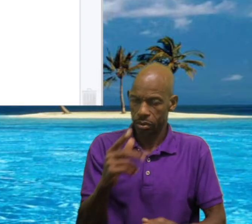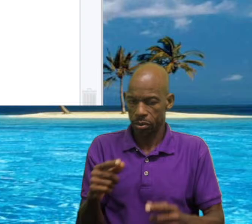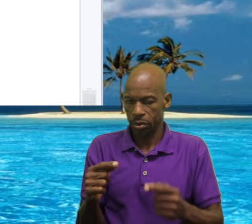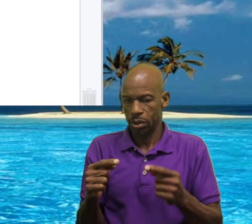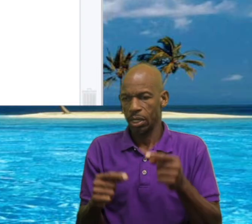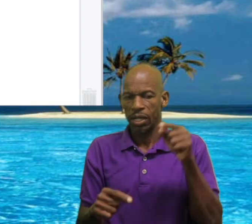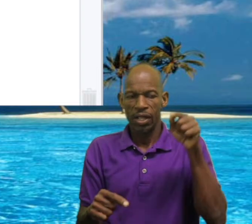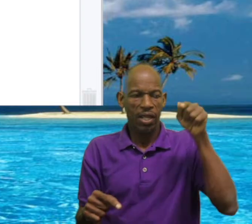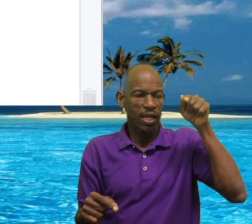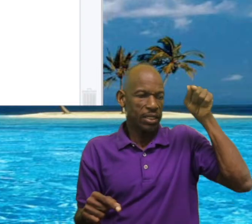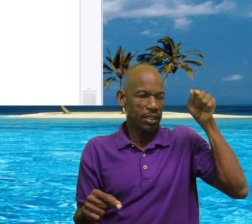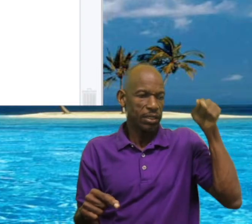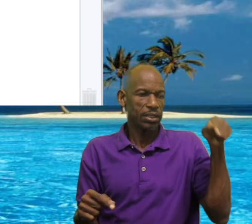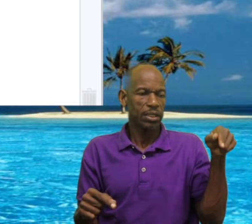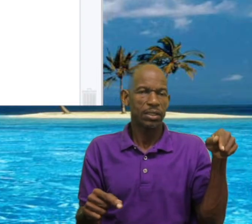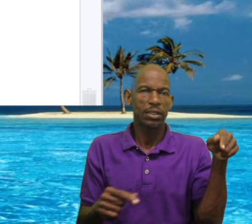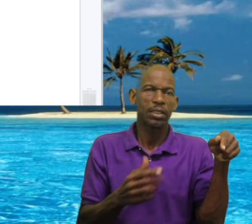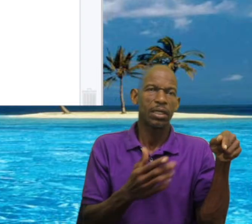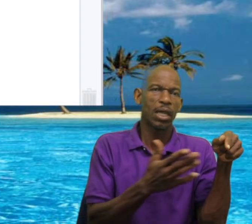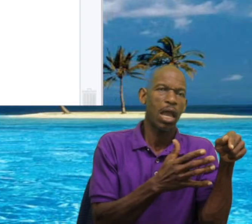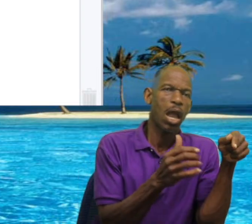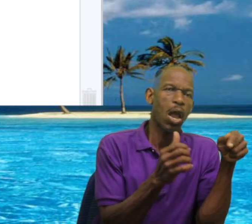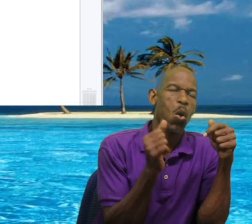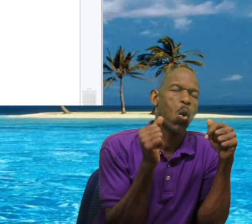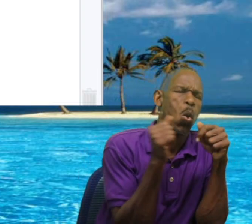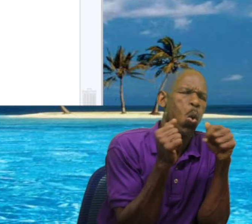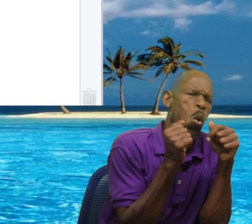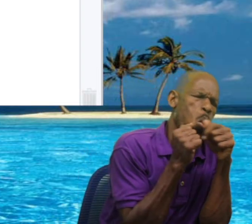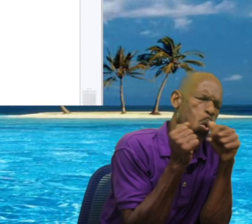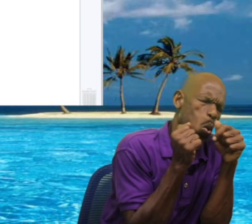and the opposite like cool,